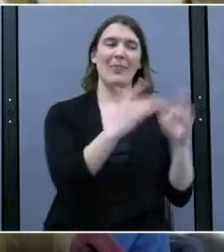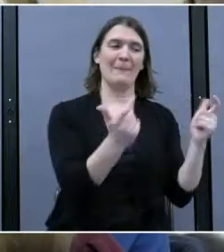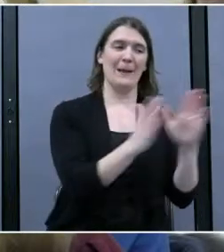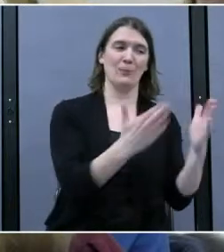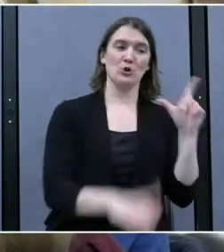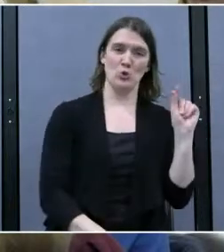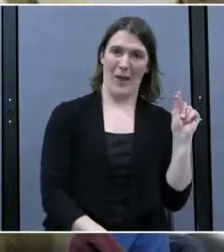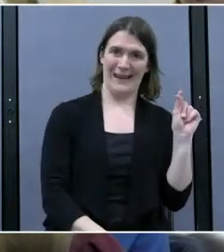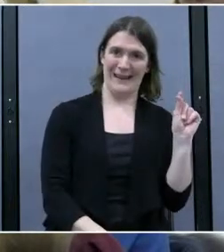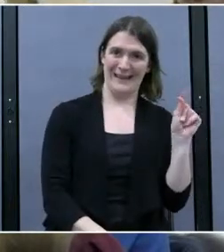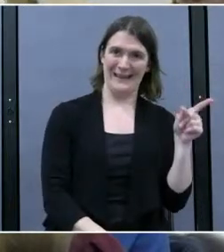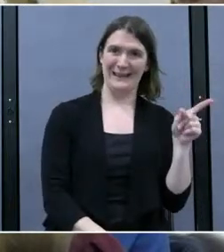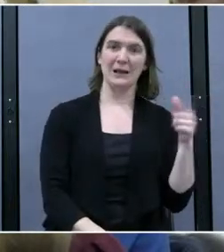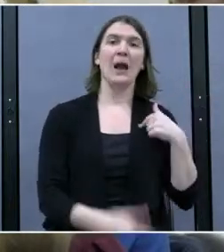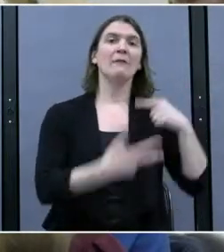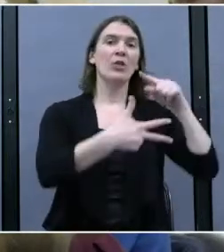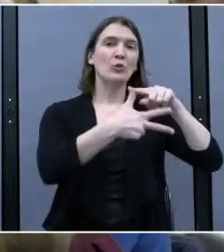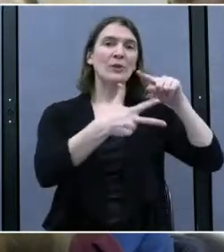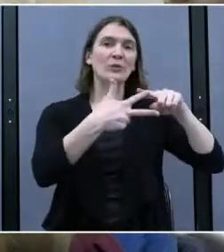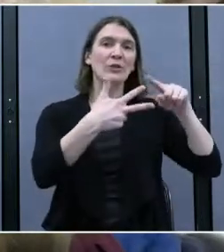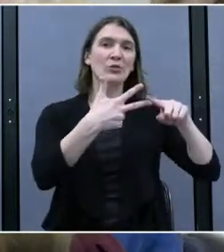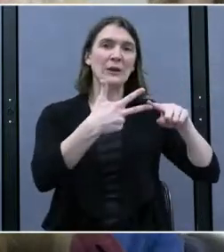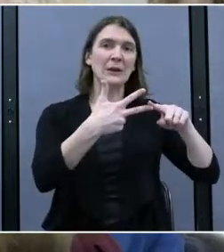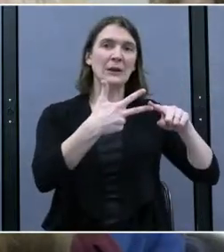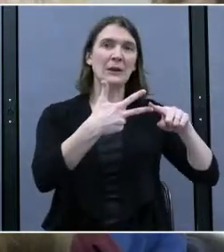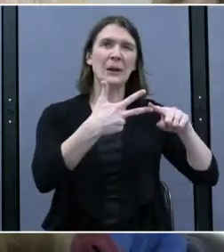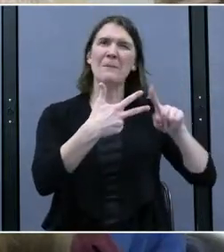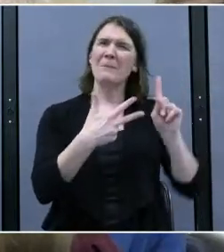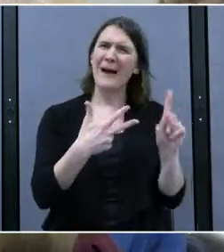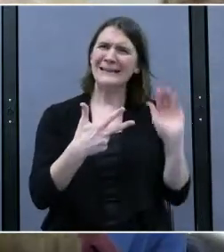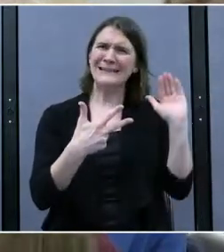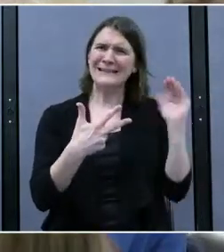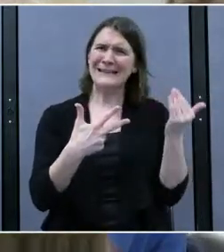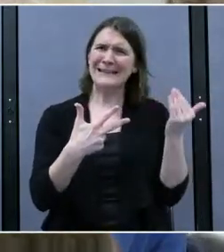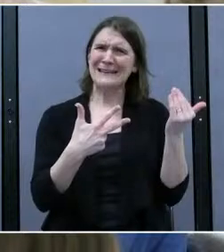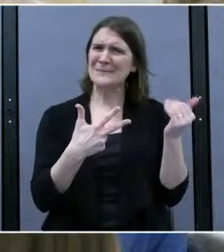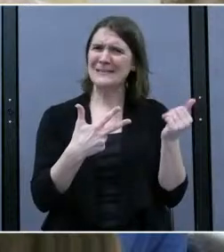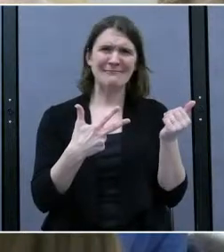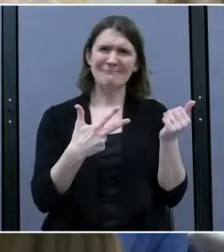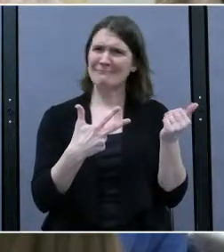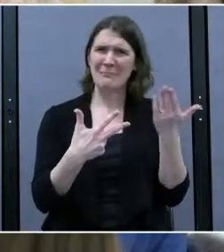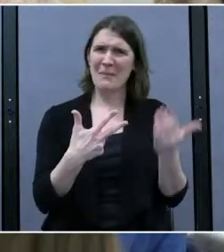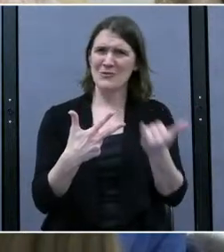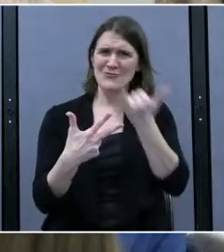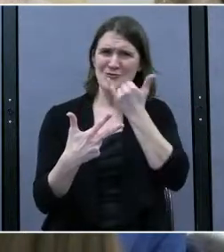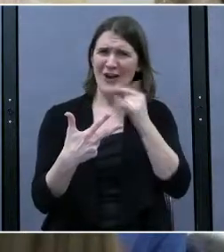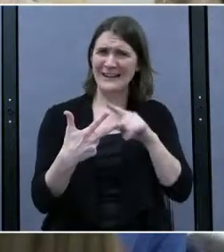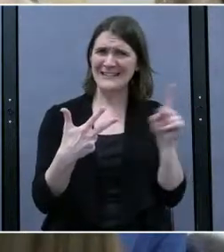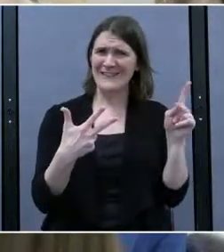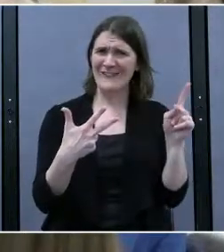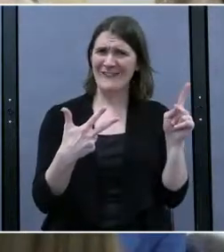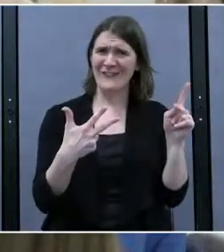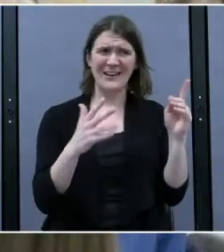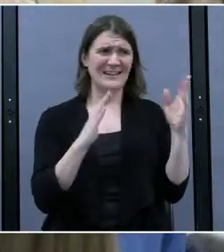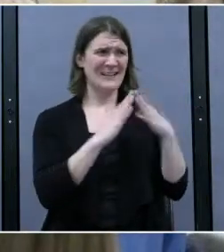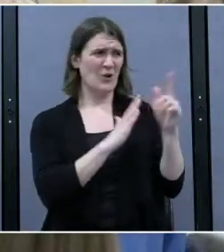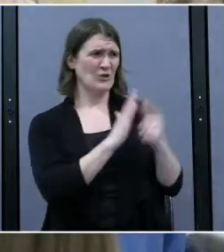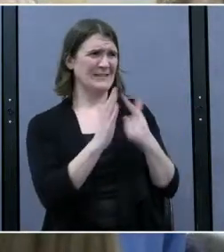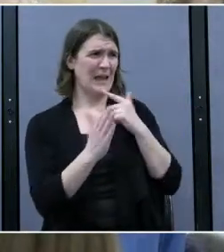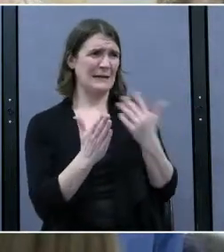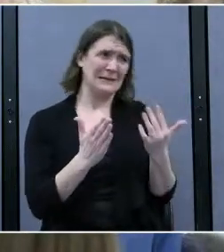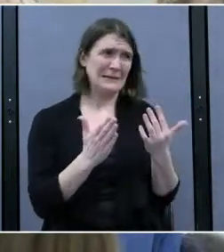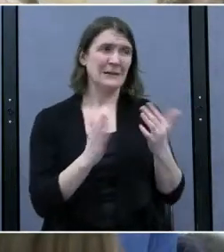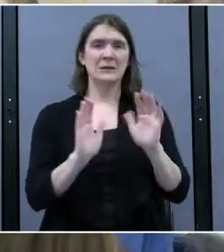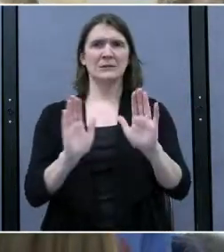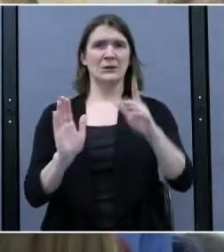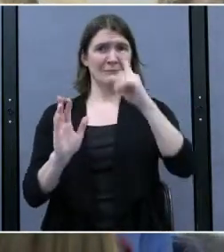that has 3 options, although now I'm hearing a different thing from our town attorney. So I